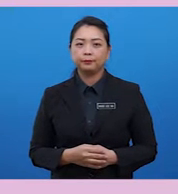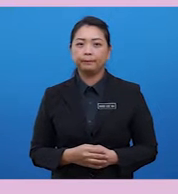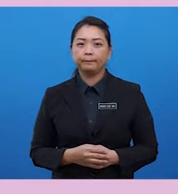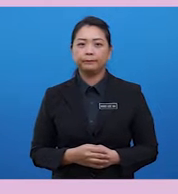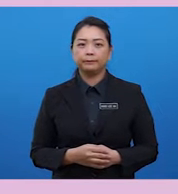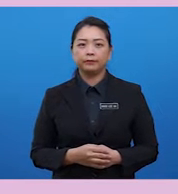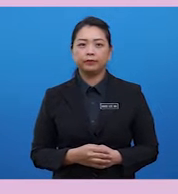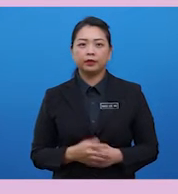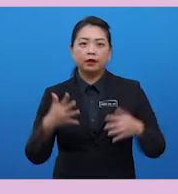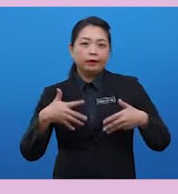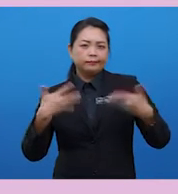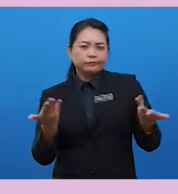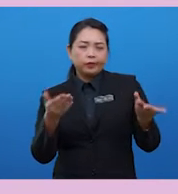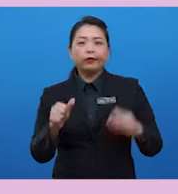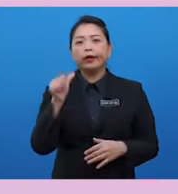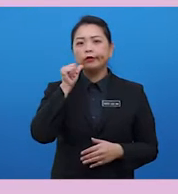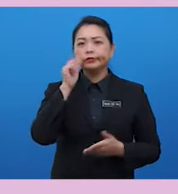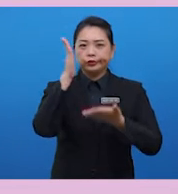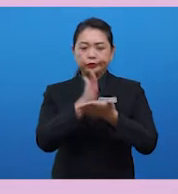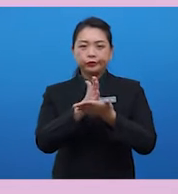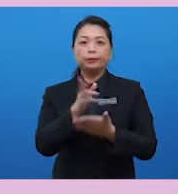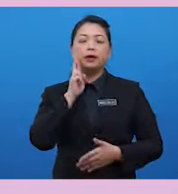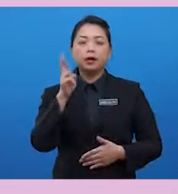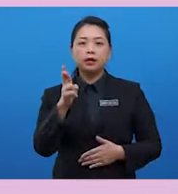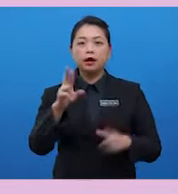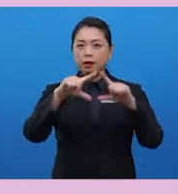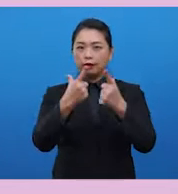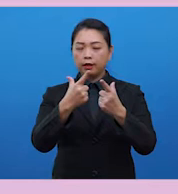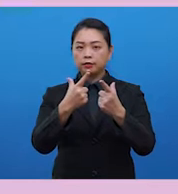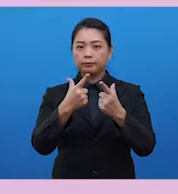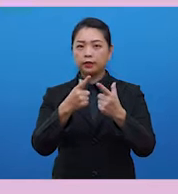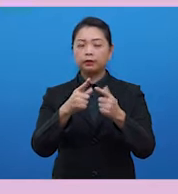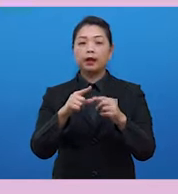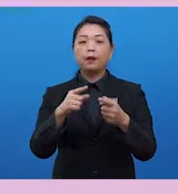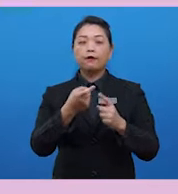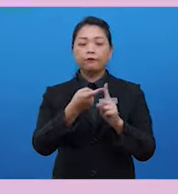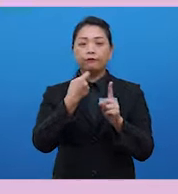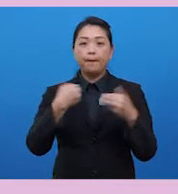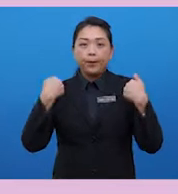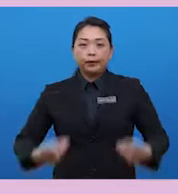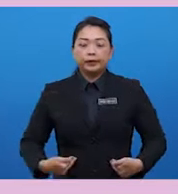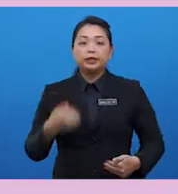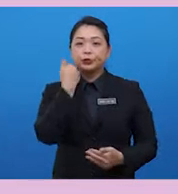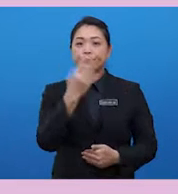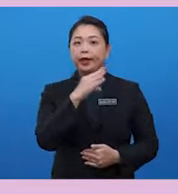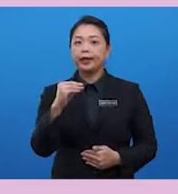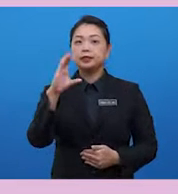Now, question 5. How can Audrey stop her classmates from body shaming and cyberbullying